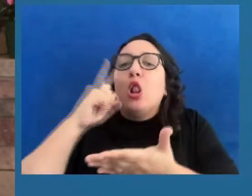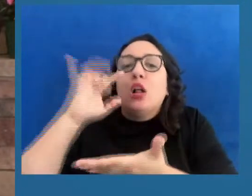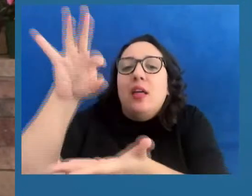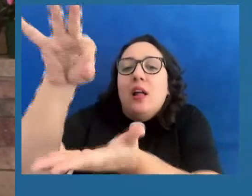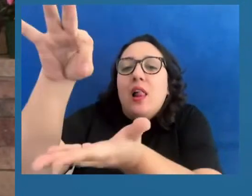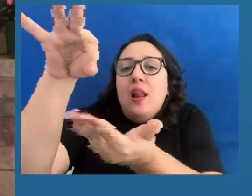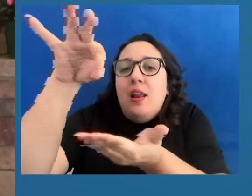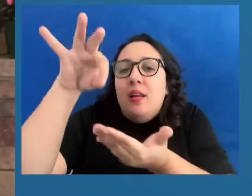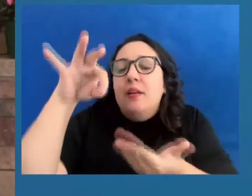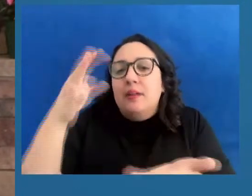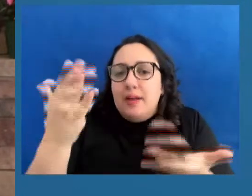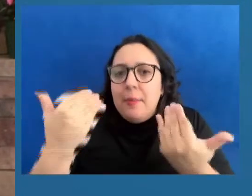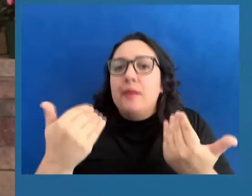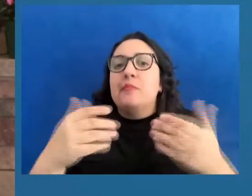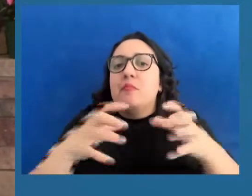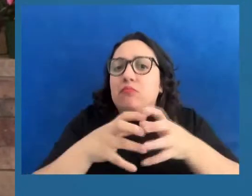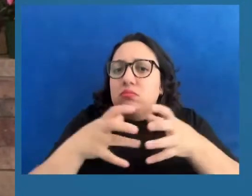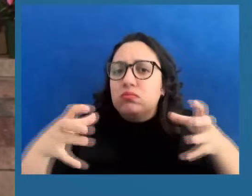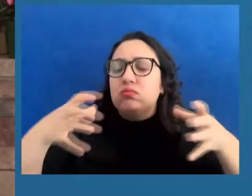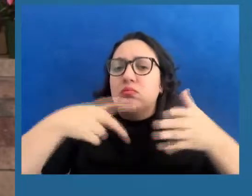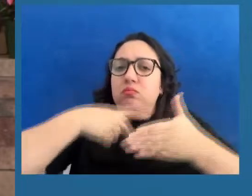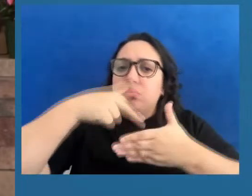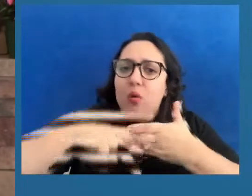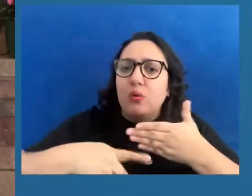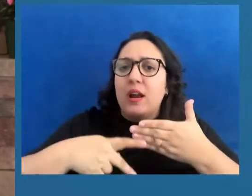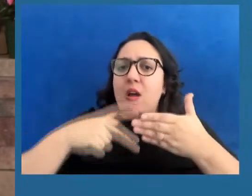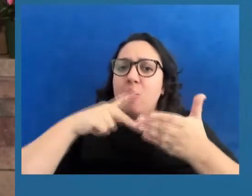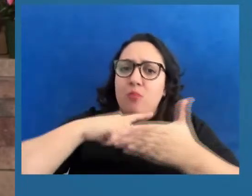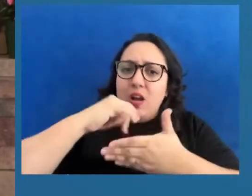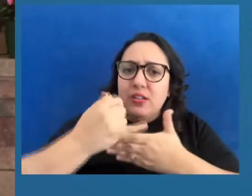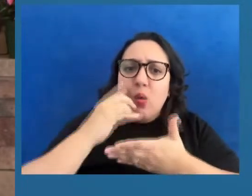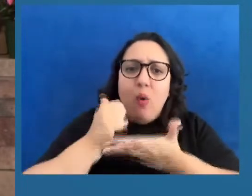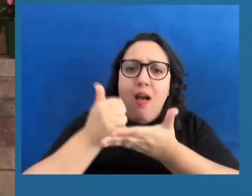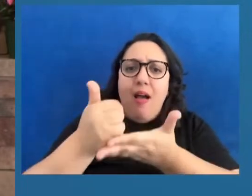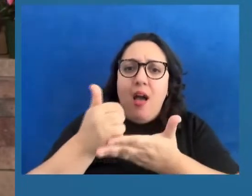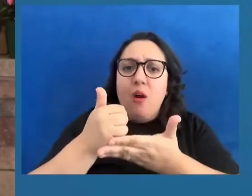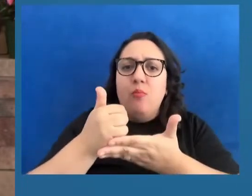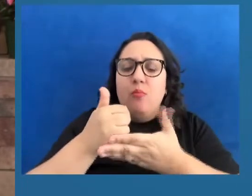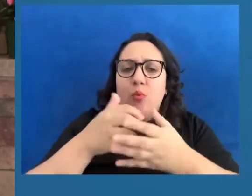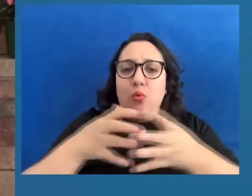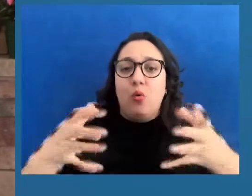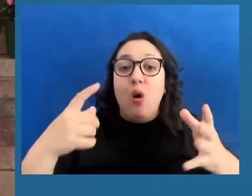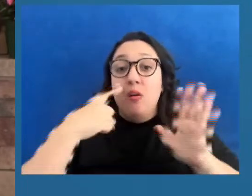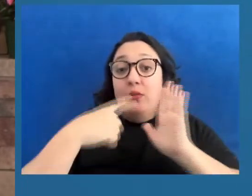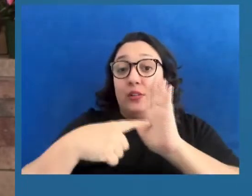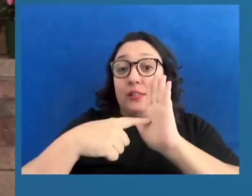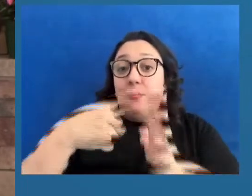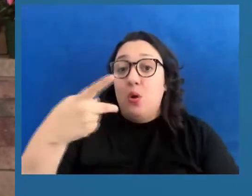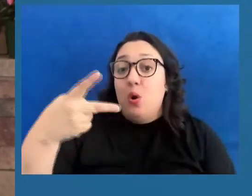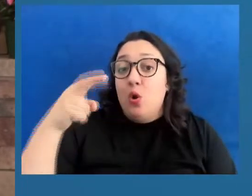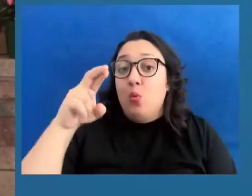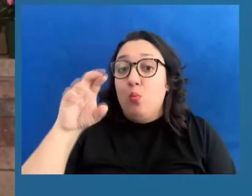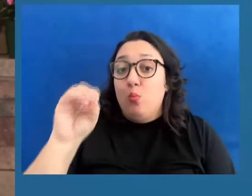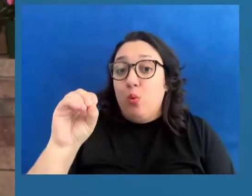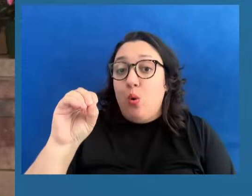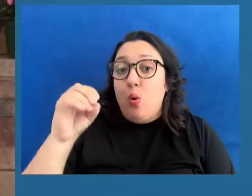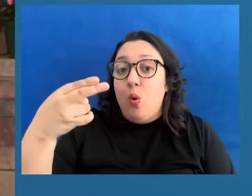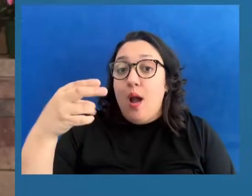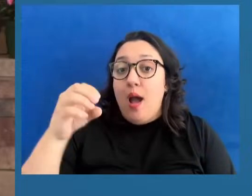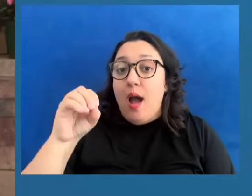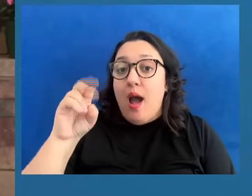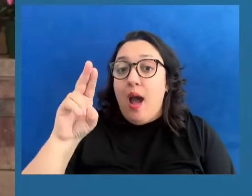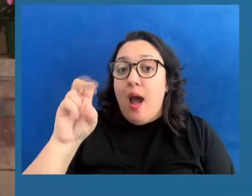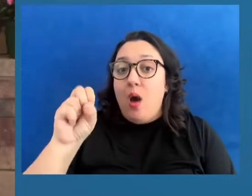help with programs and projects that can help your community, like the pro-housing agenda. If you've not heard of this, the communities that say